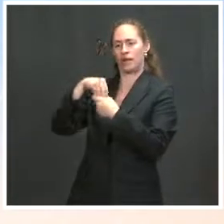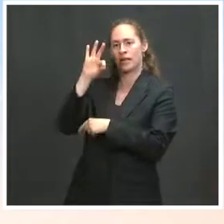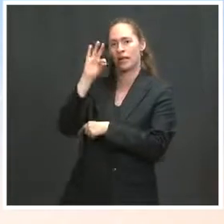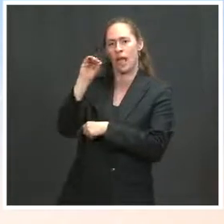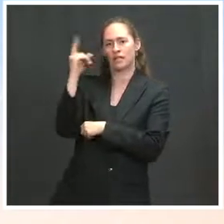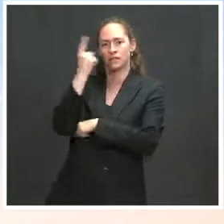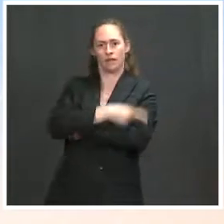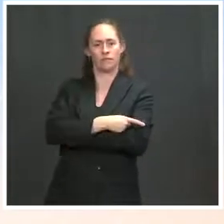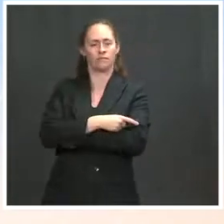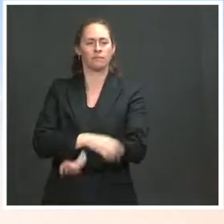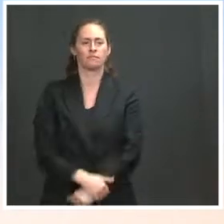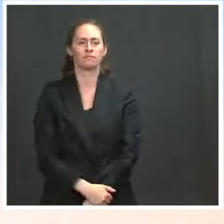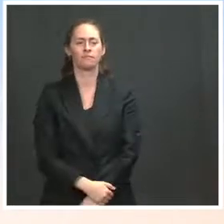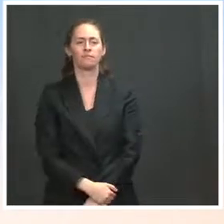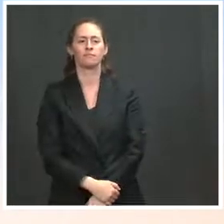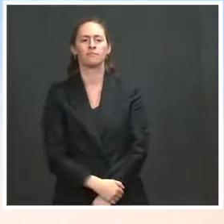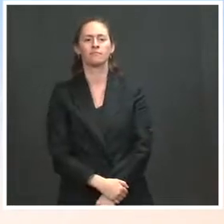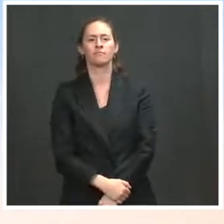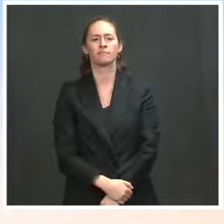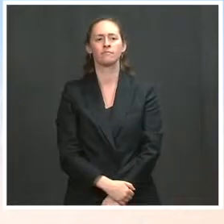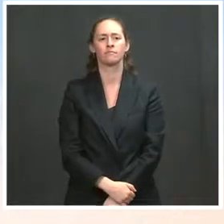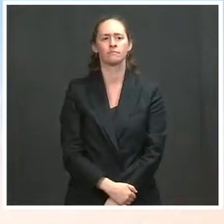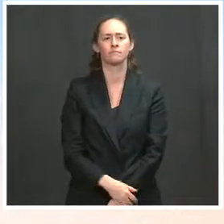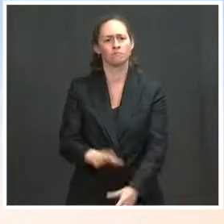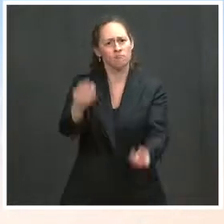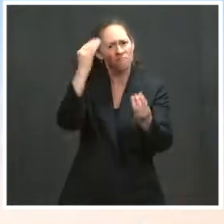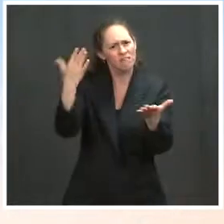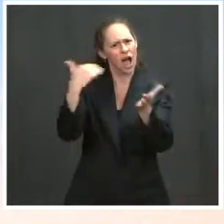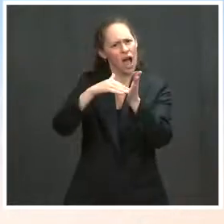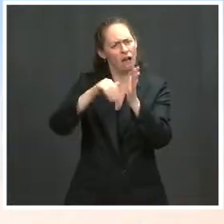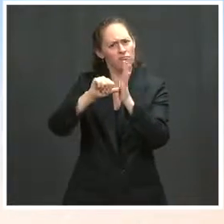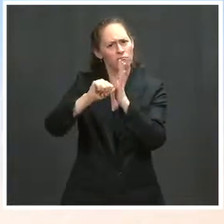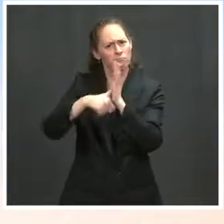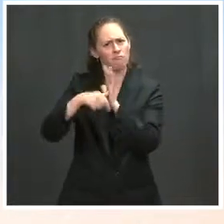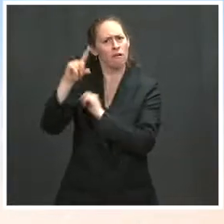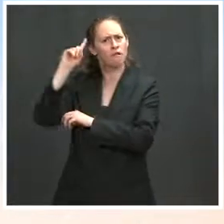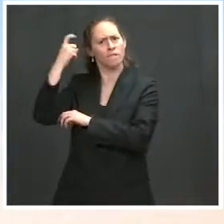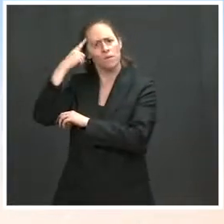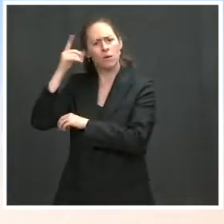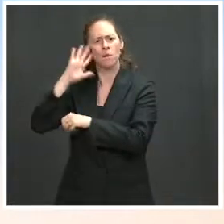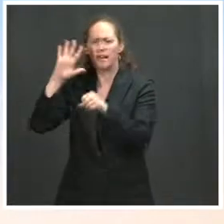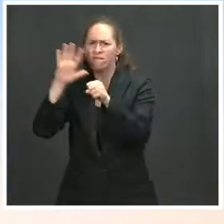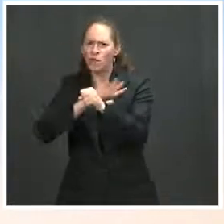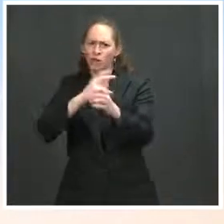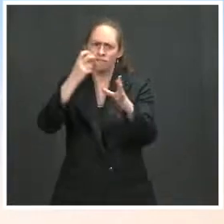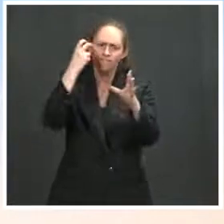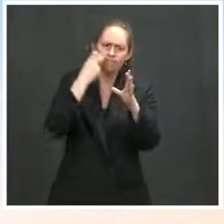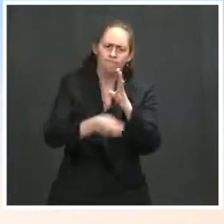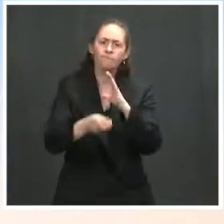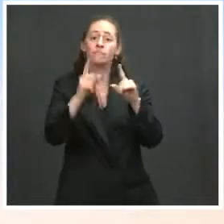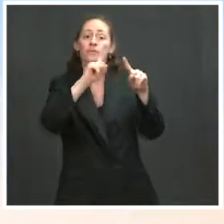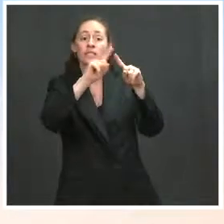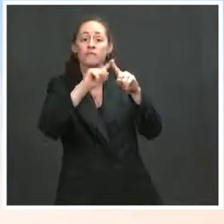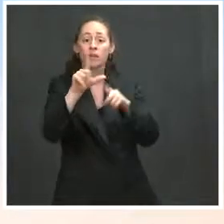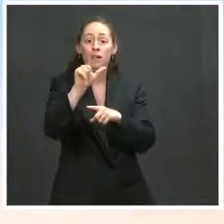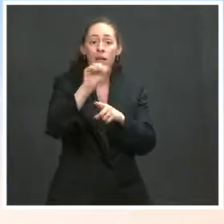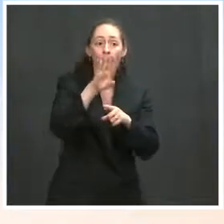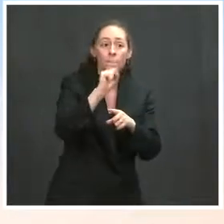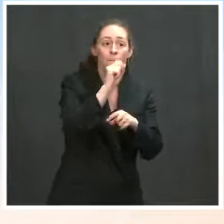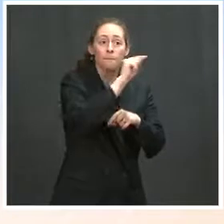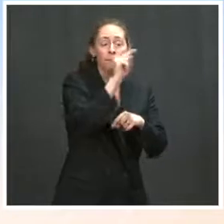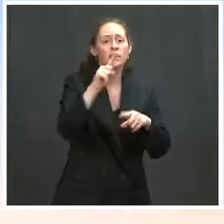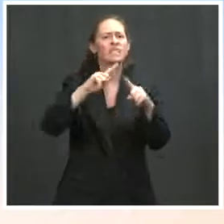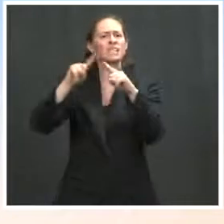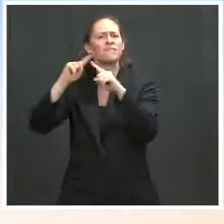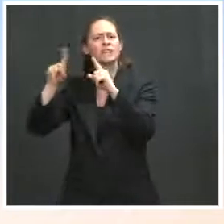mentioned, including work by our national labs and other agencies. Importantly, we will continue to pushing for a